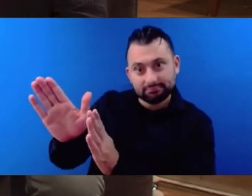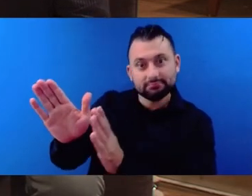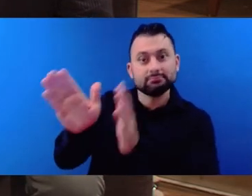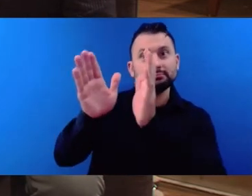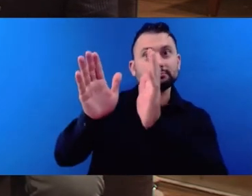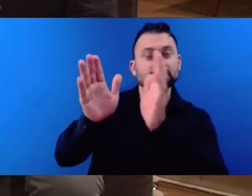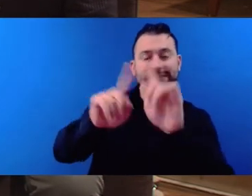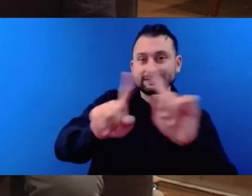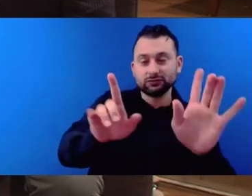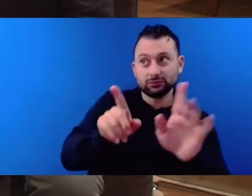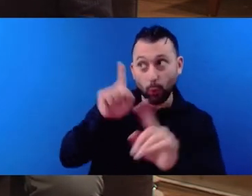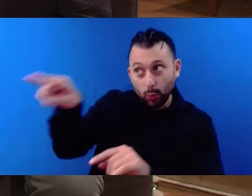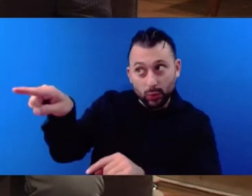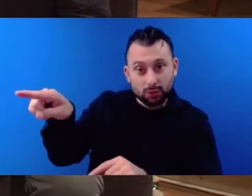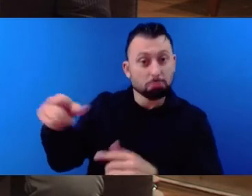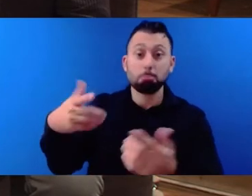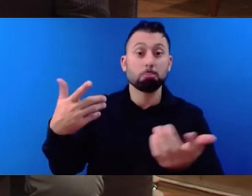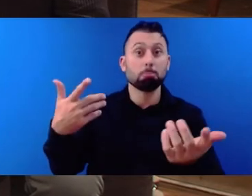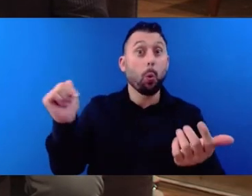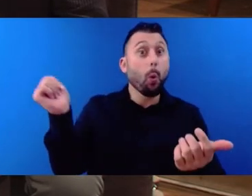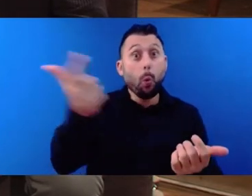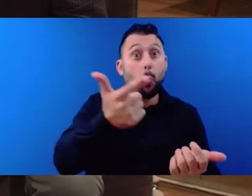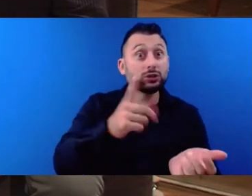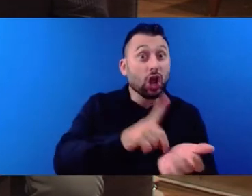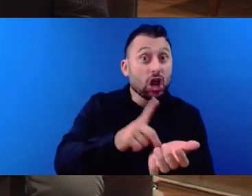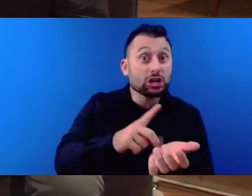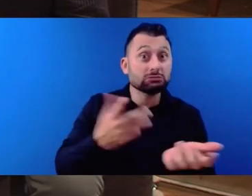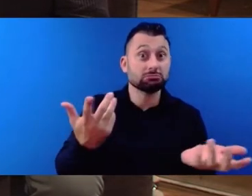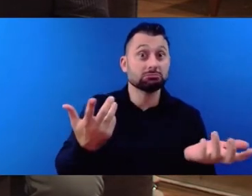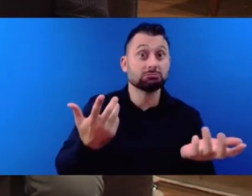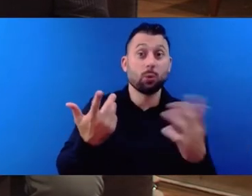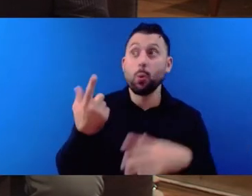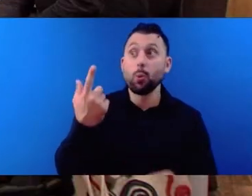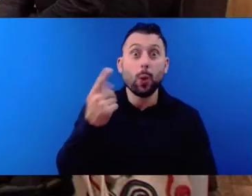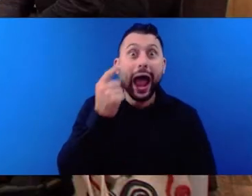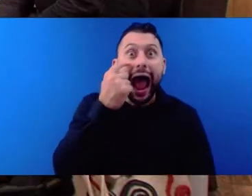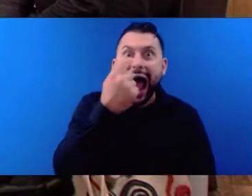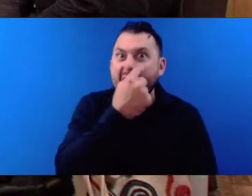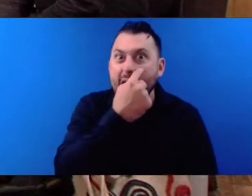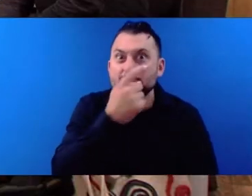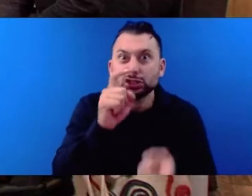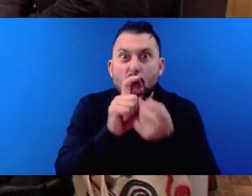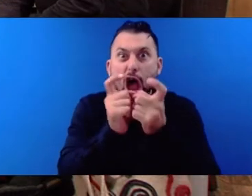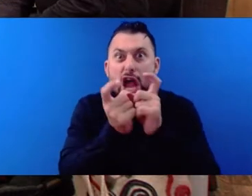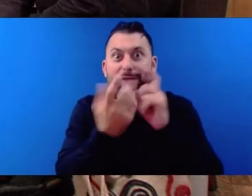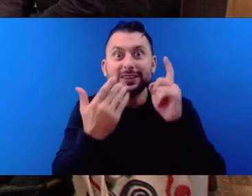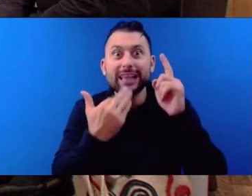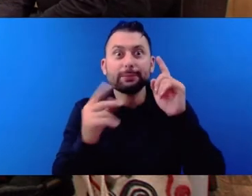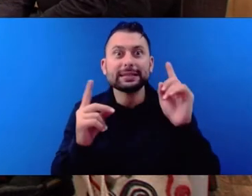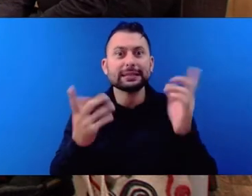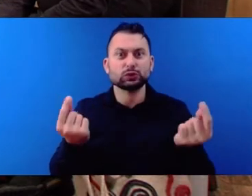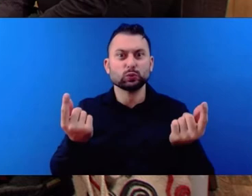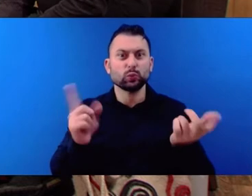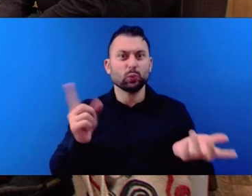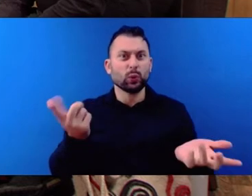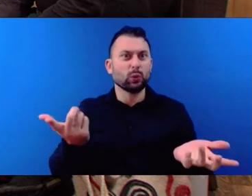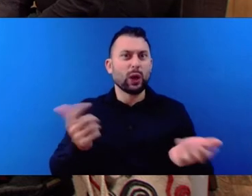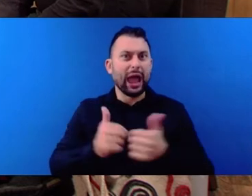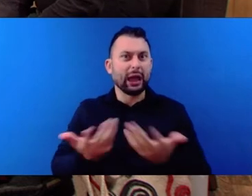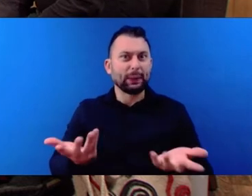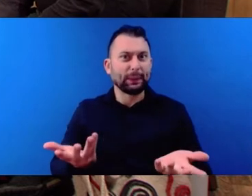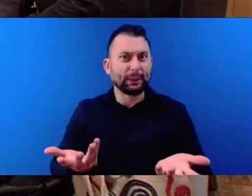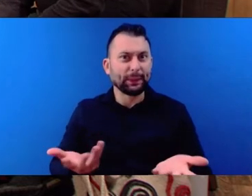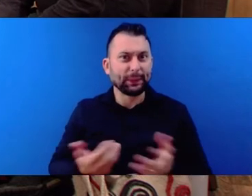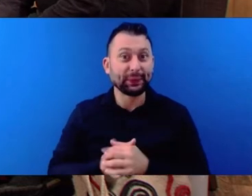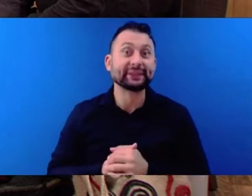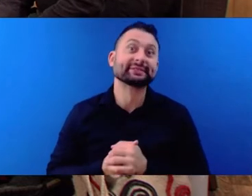then another doctor for your feet. How does that work? Yes, so sometimes the numbness and